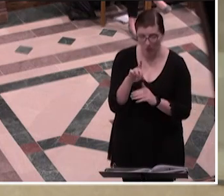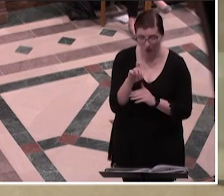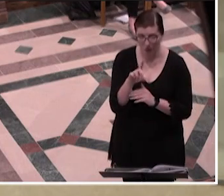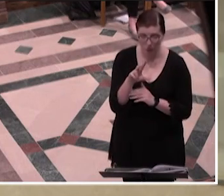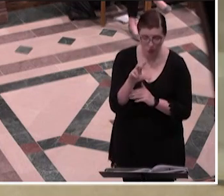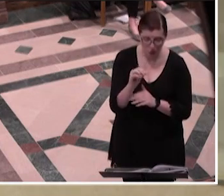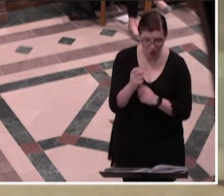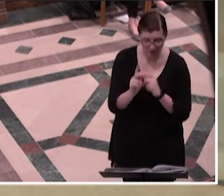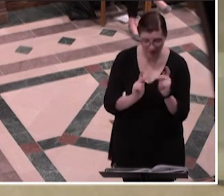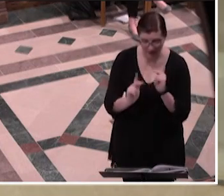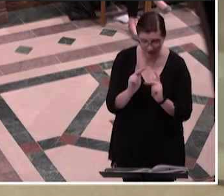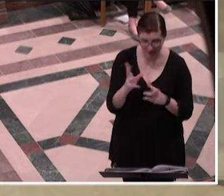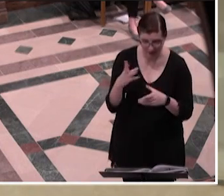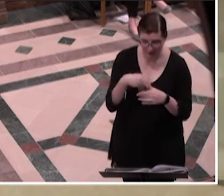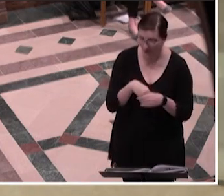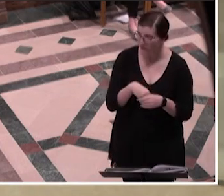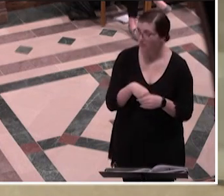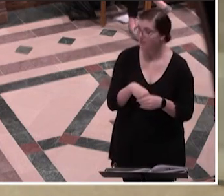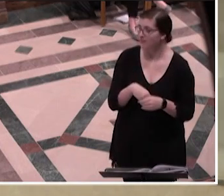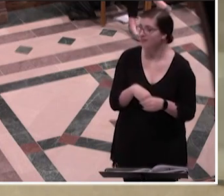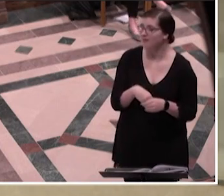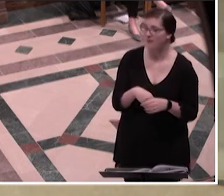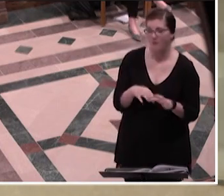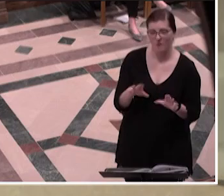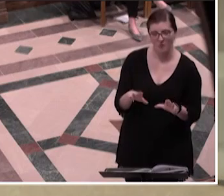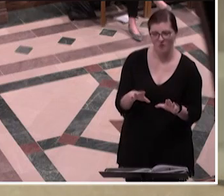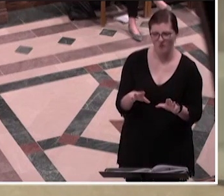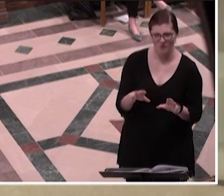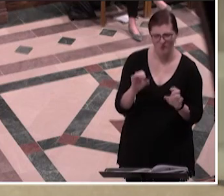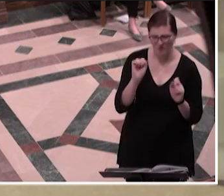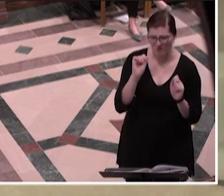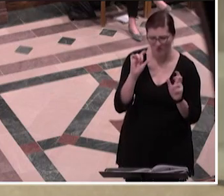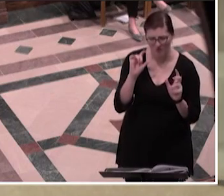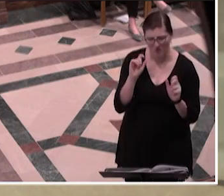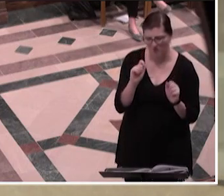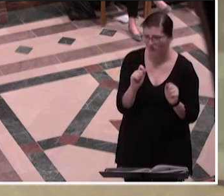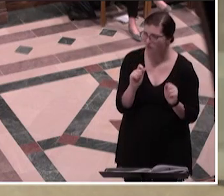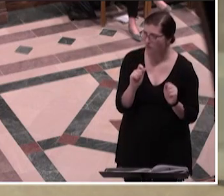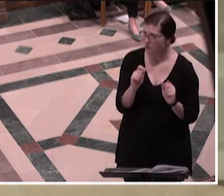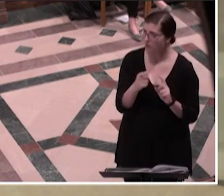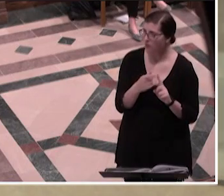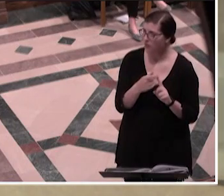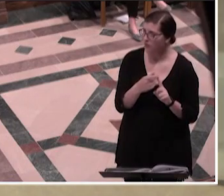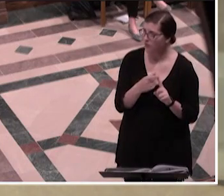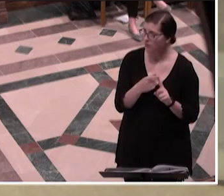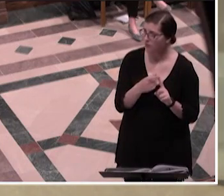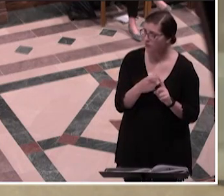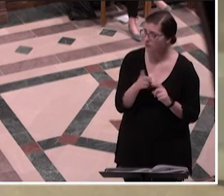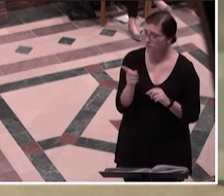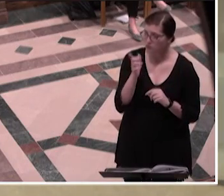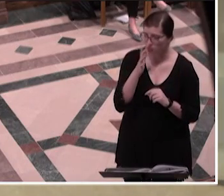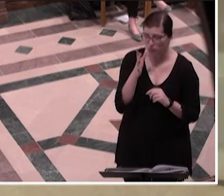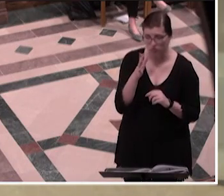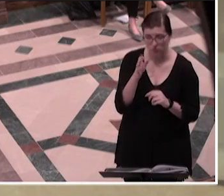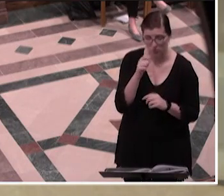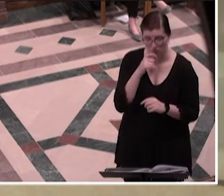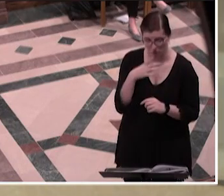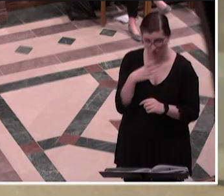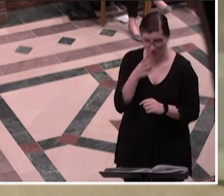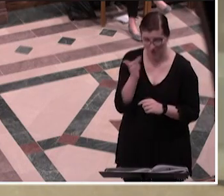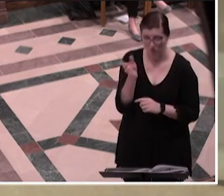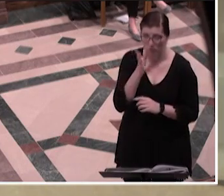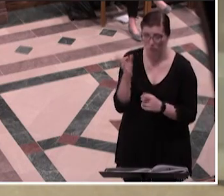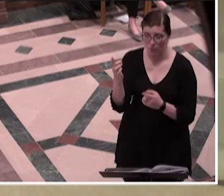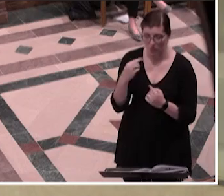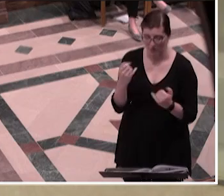week, Catherine Sonderegger, just an incredible theologian in her own right from Virginia Seminary. She will be here talking